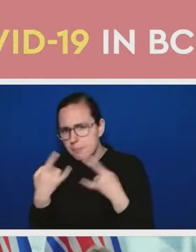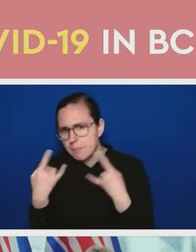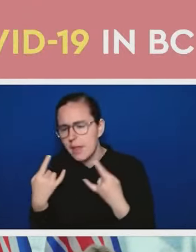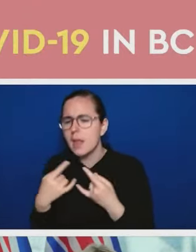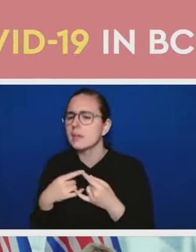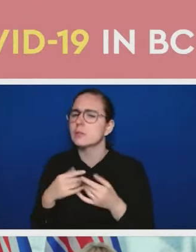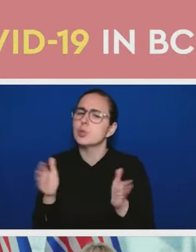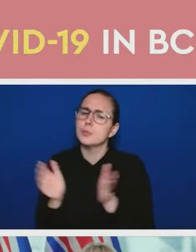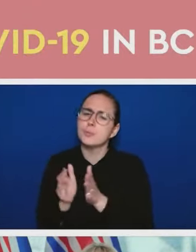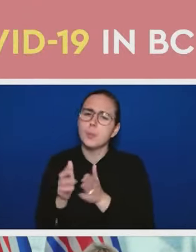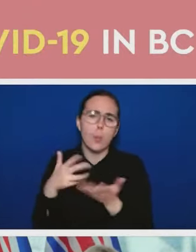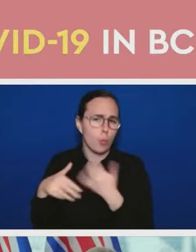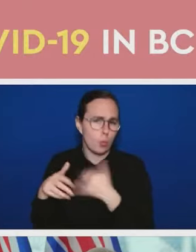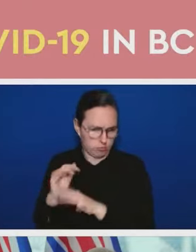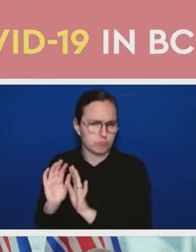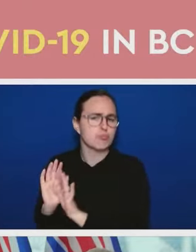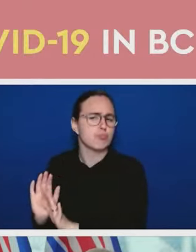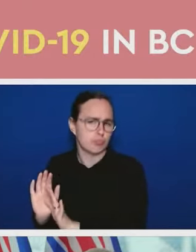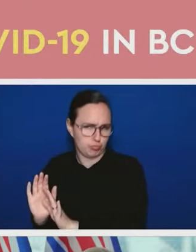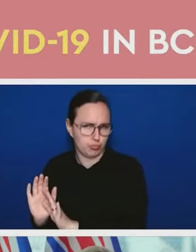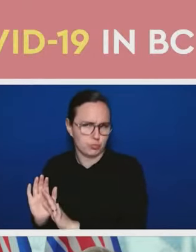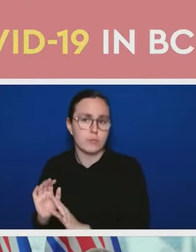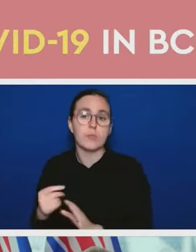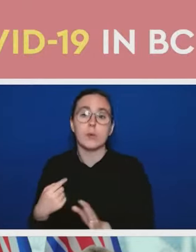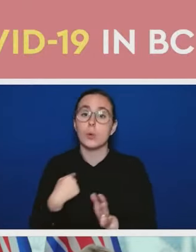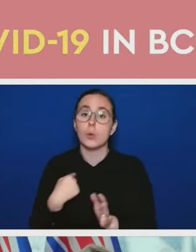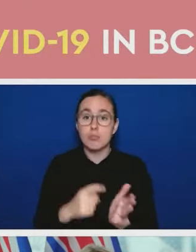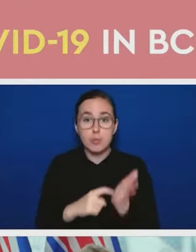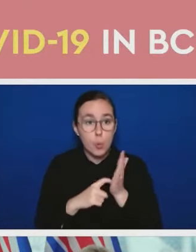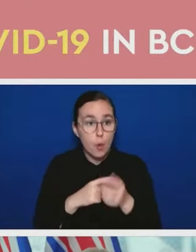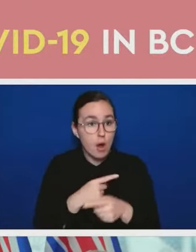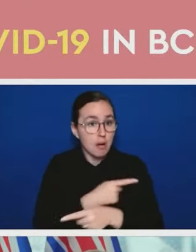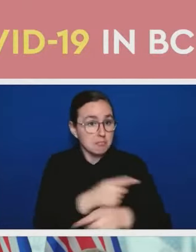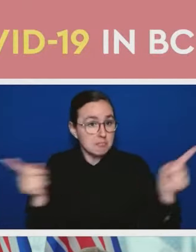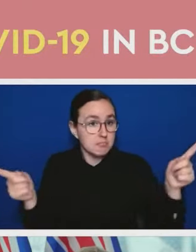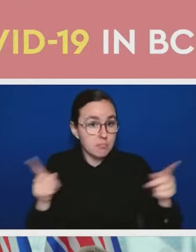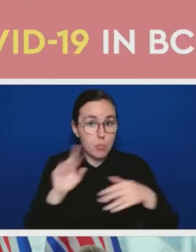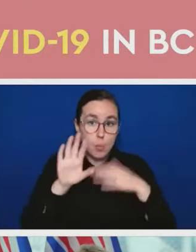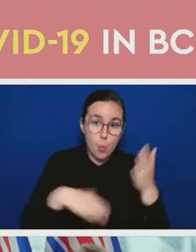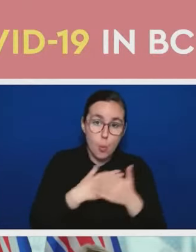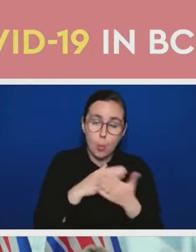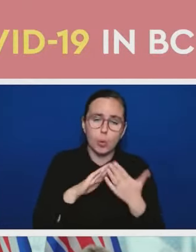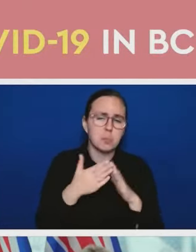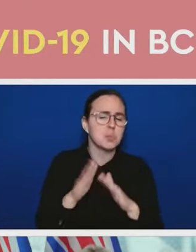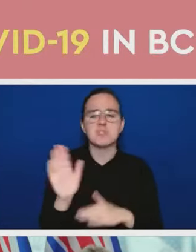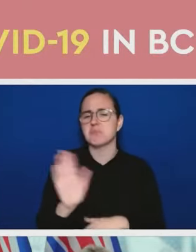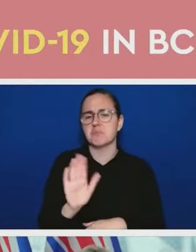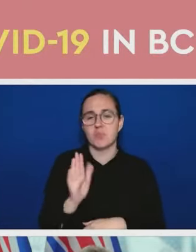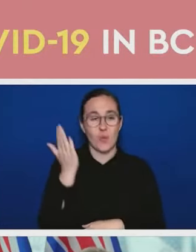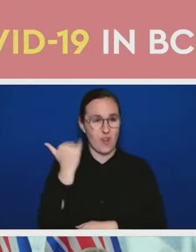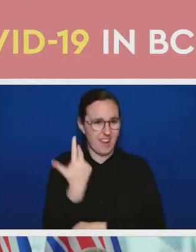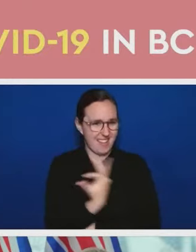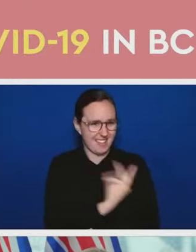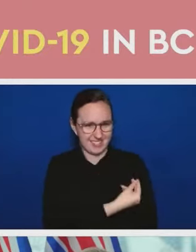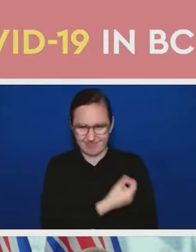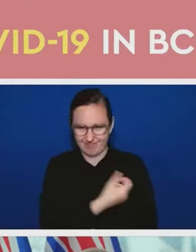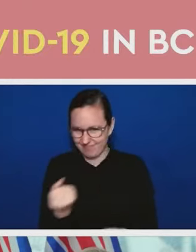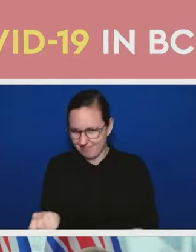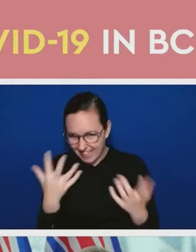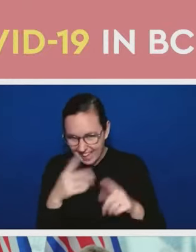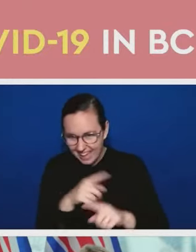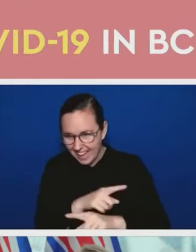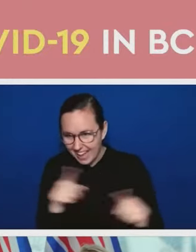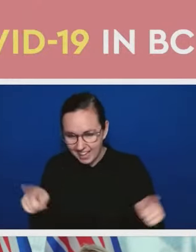longer require that of the whole community because vaccination, community immunity, and treatments